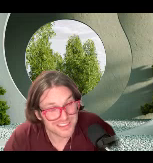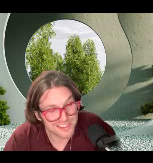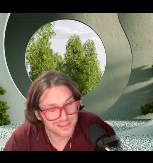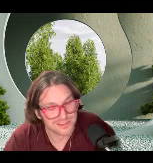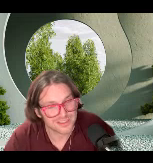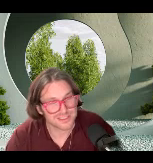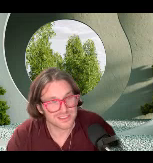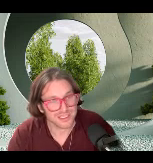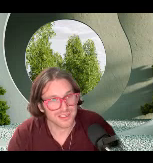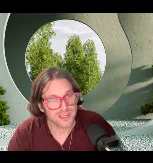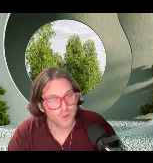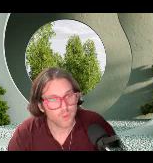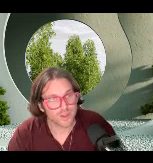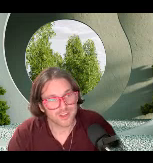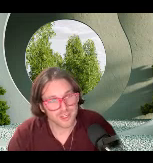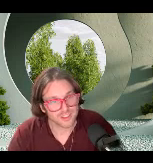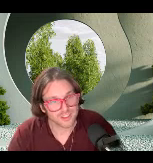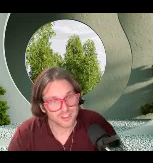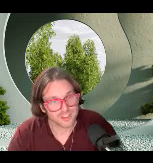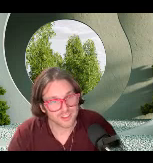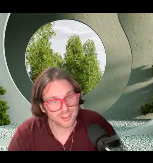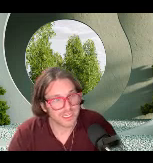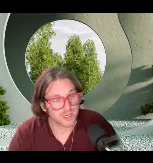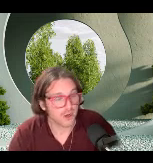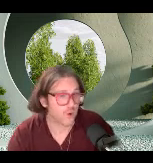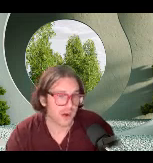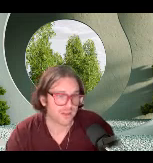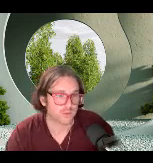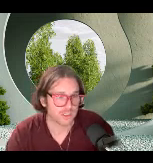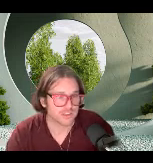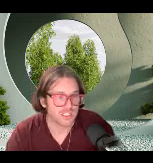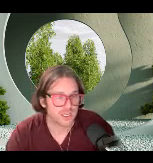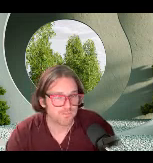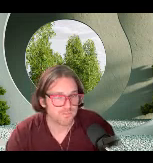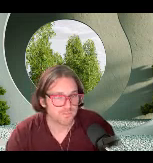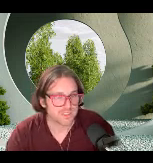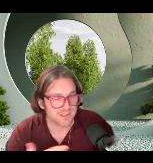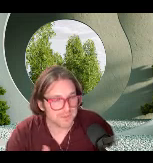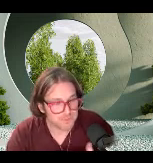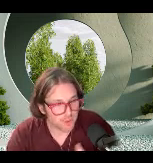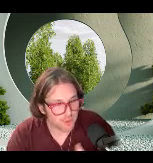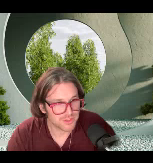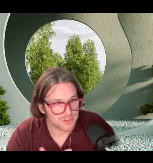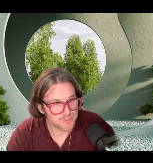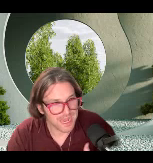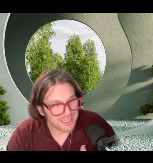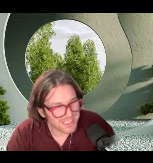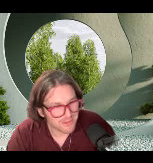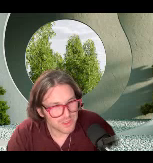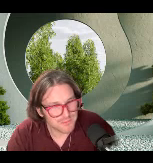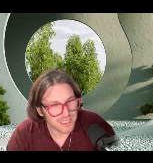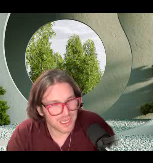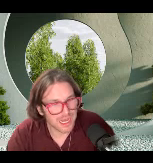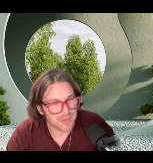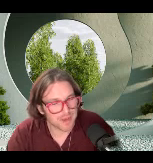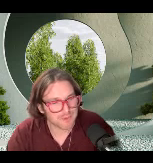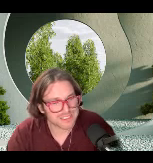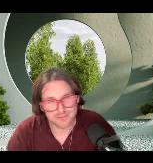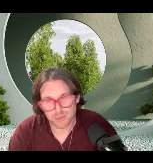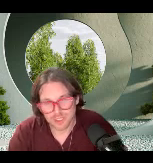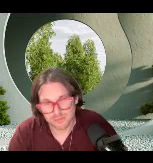of their existence, to see what they're currently undergoing in their own part of the world, develops more humanity with